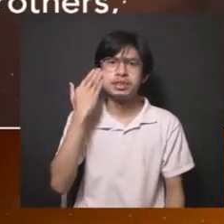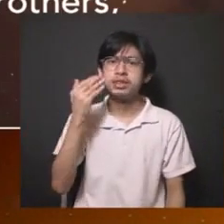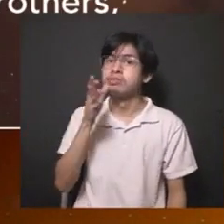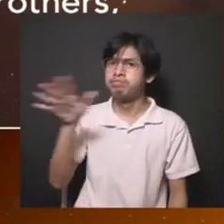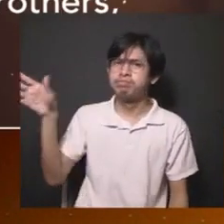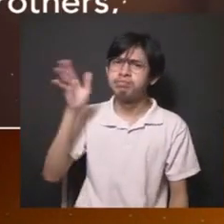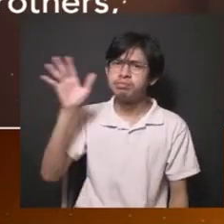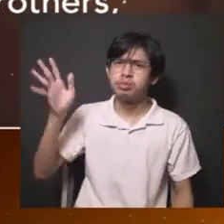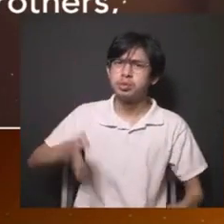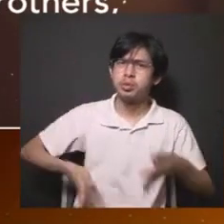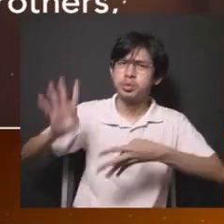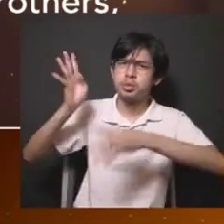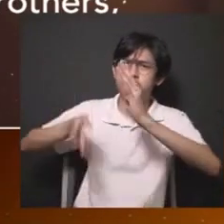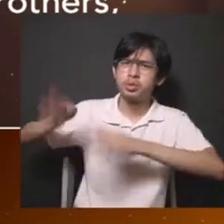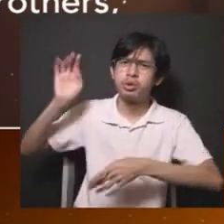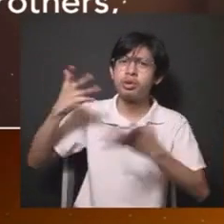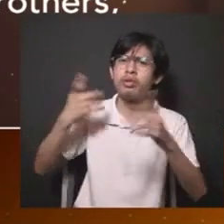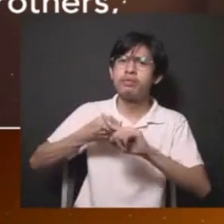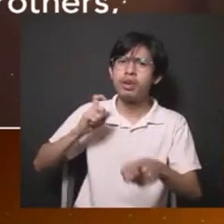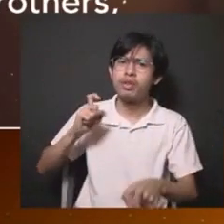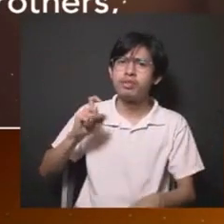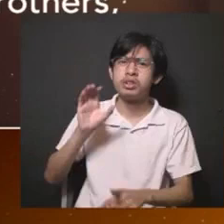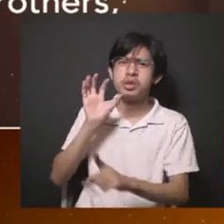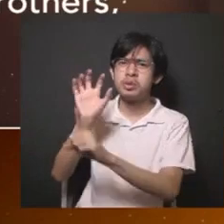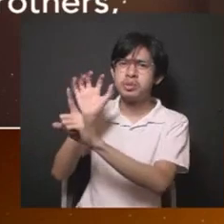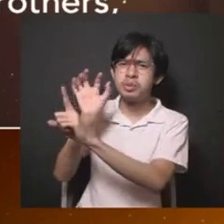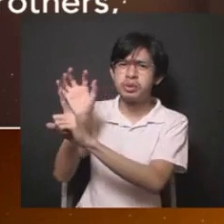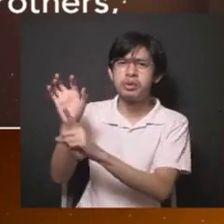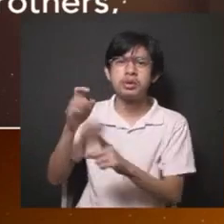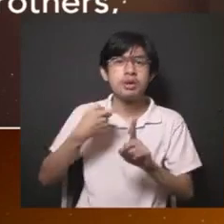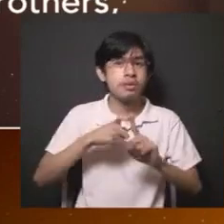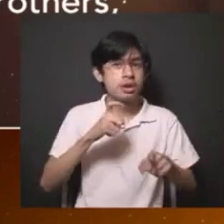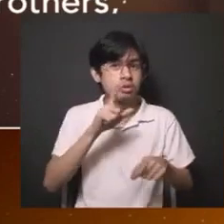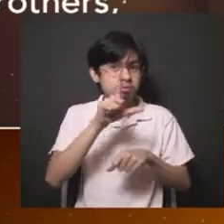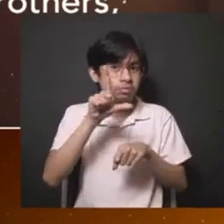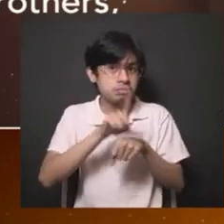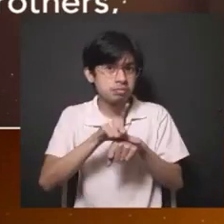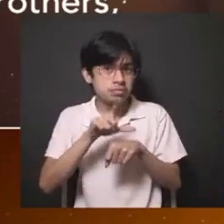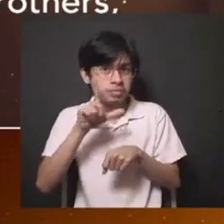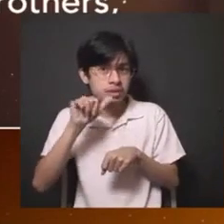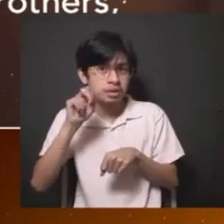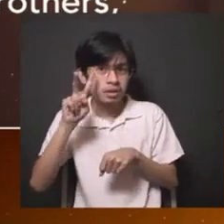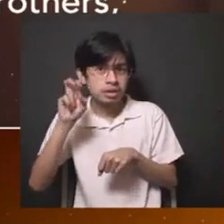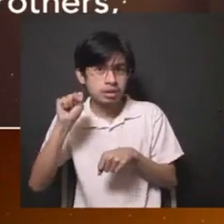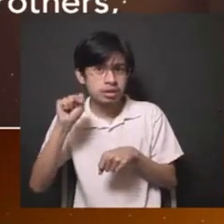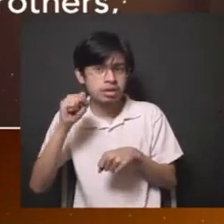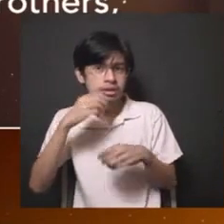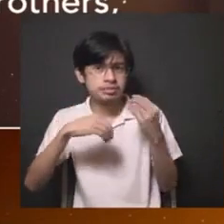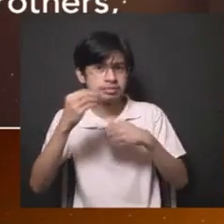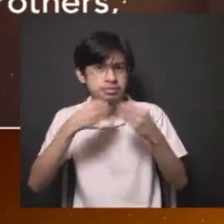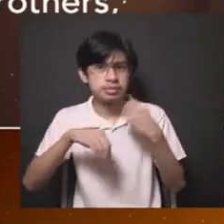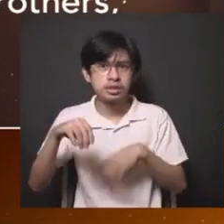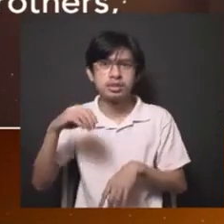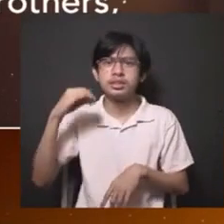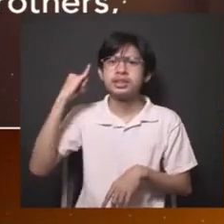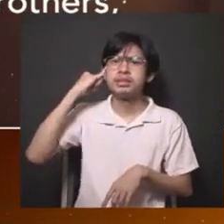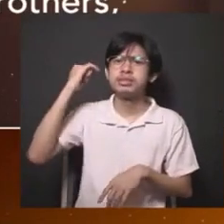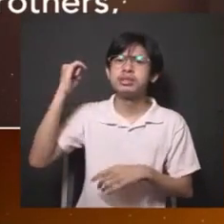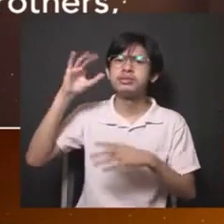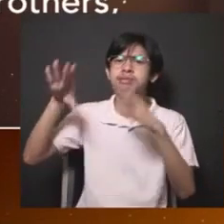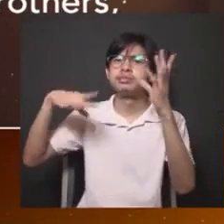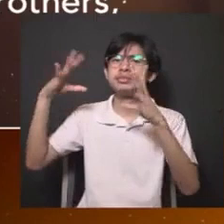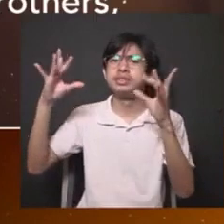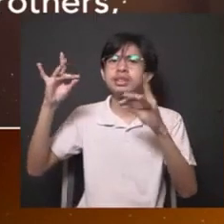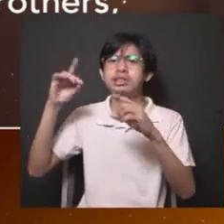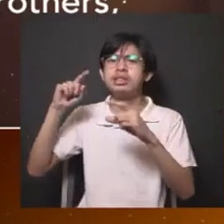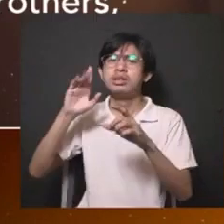He demanded. From the land of Cana, they replied. We have come to buy food. And although Joseph recognized his brothers, they did not recognize him. Once